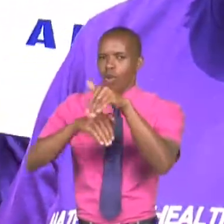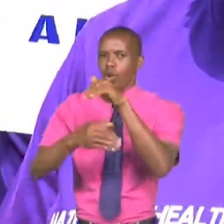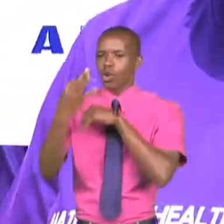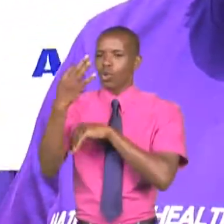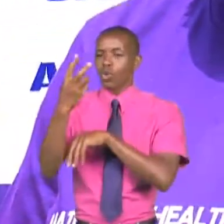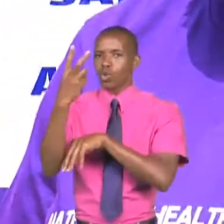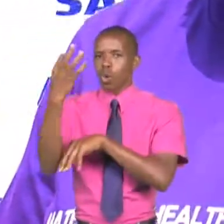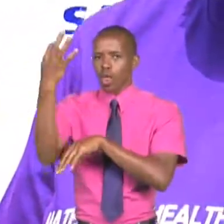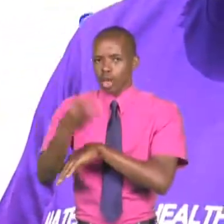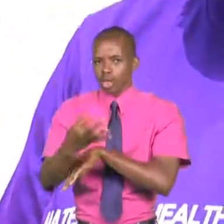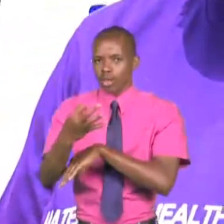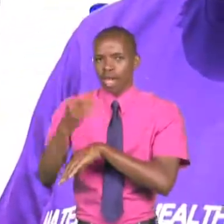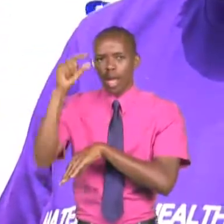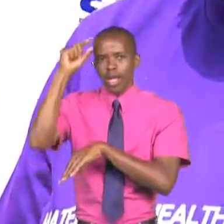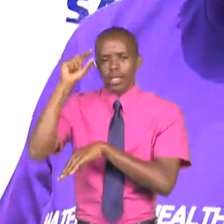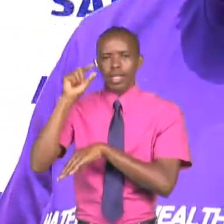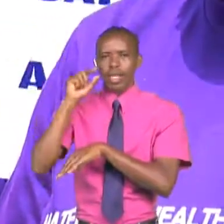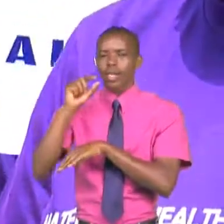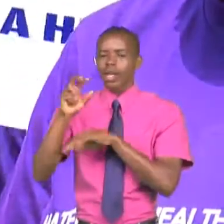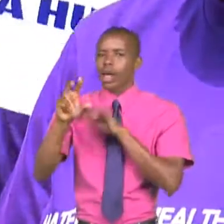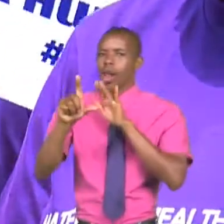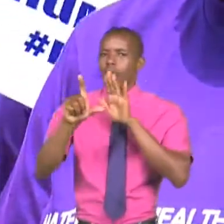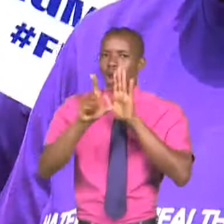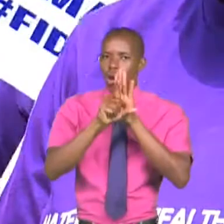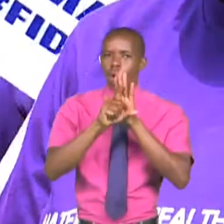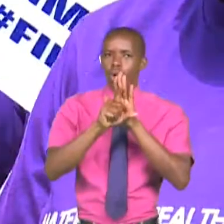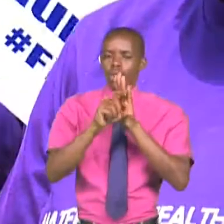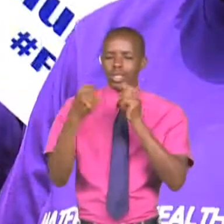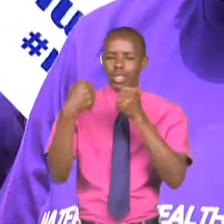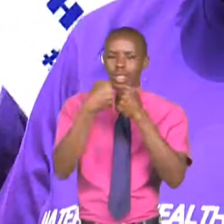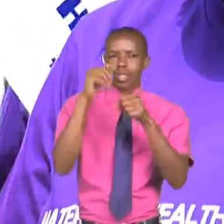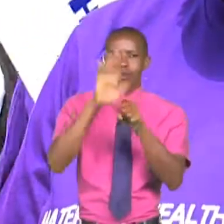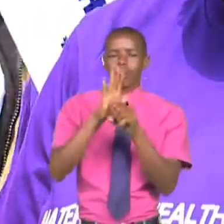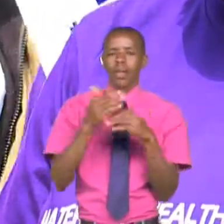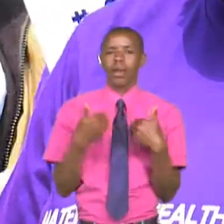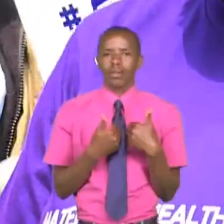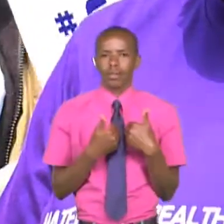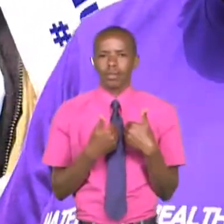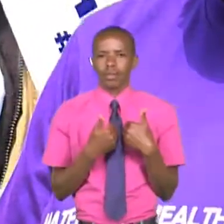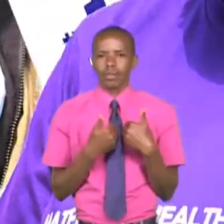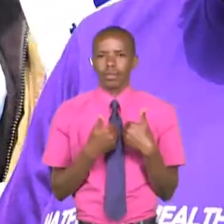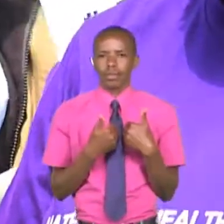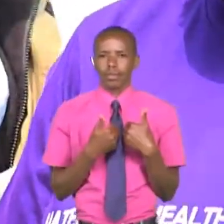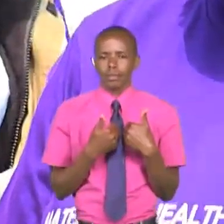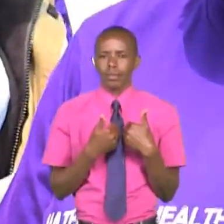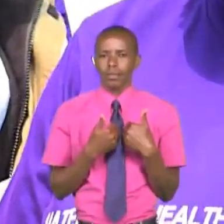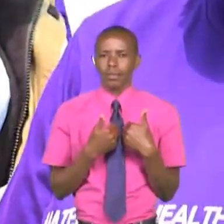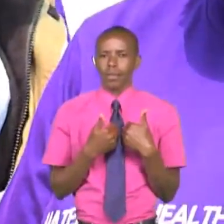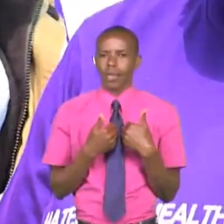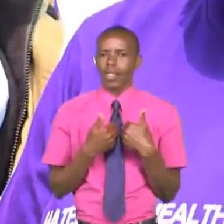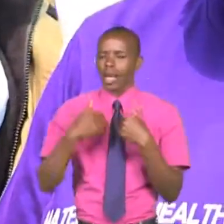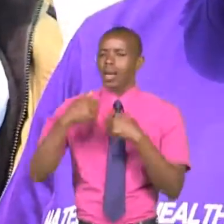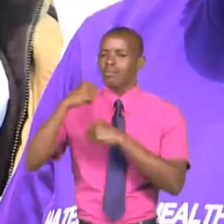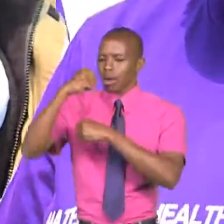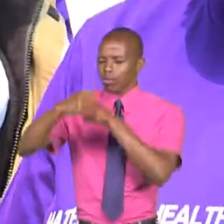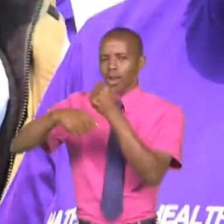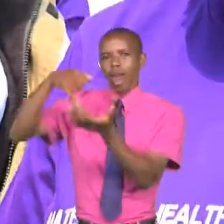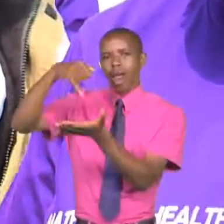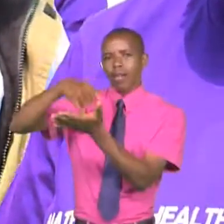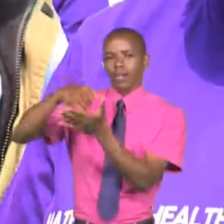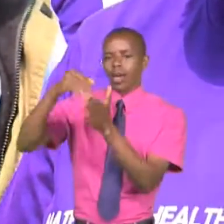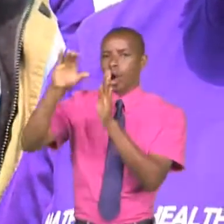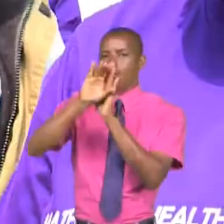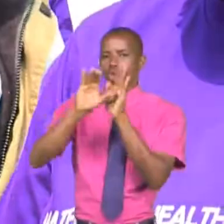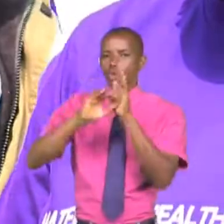two-thirds gender rule has been faced by many challenges. FIDA has actively been involved in the constitutional